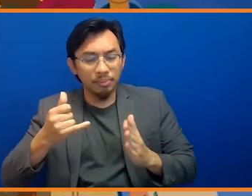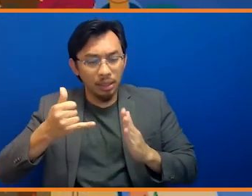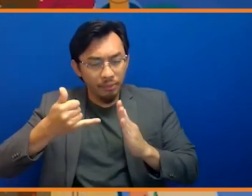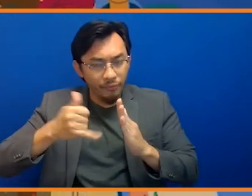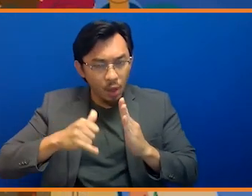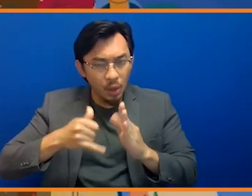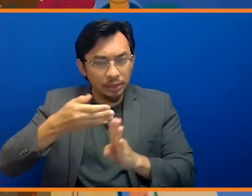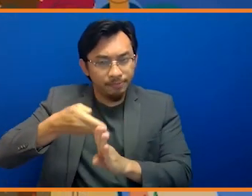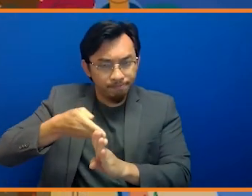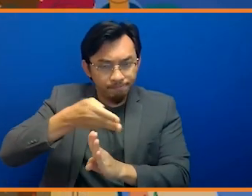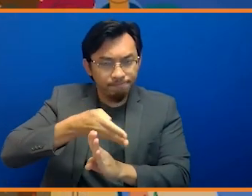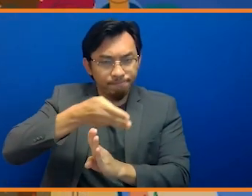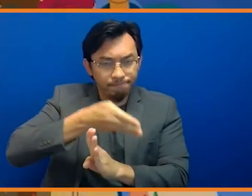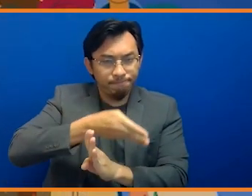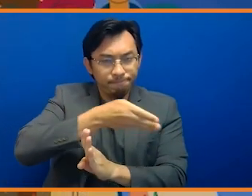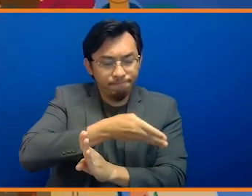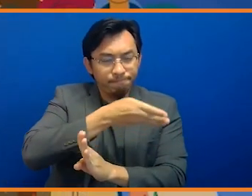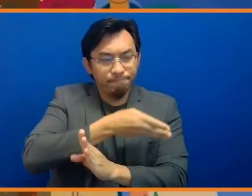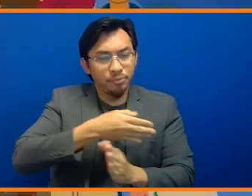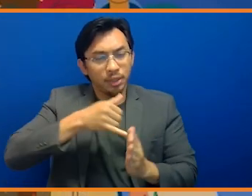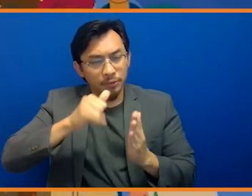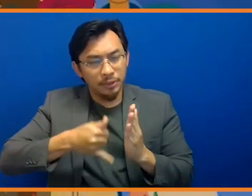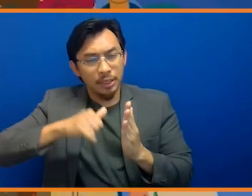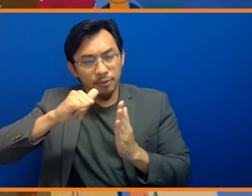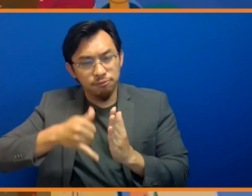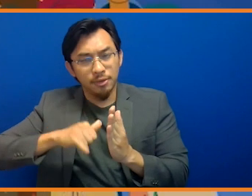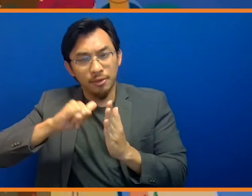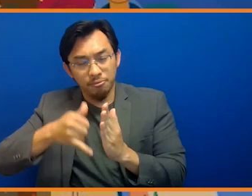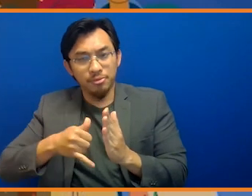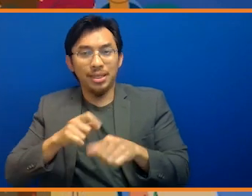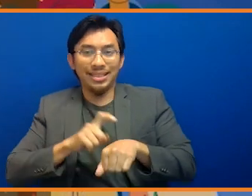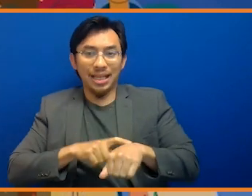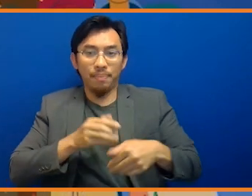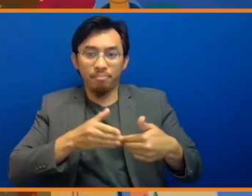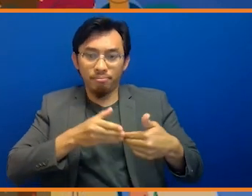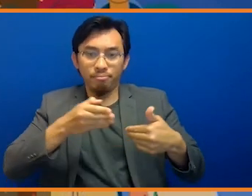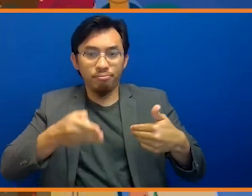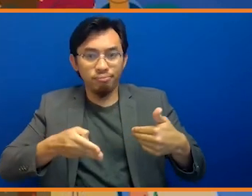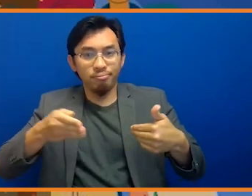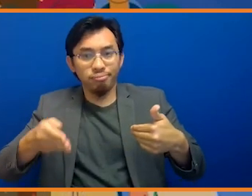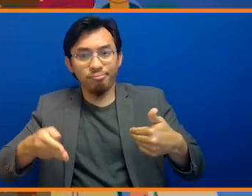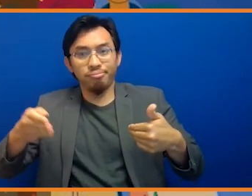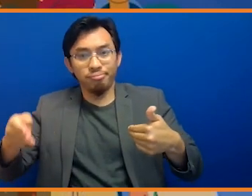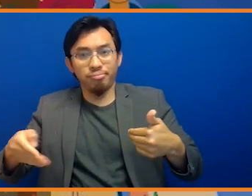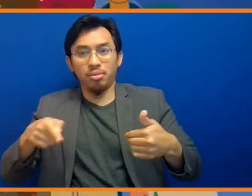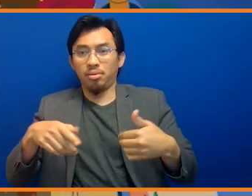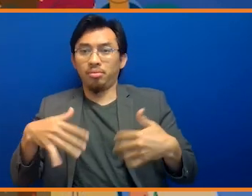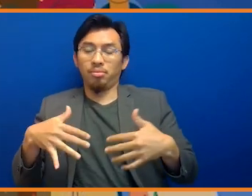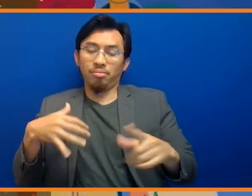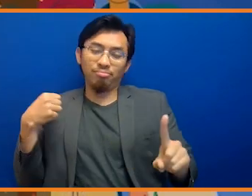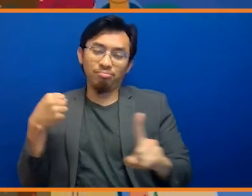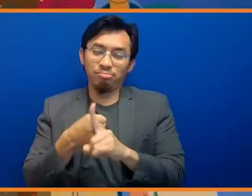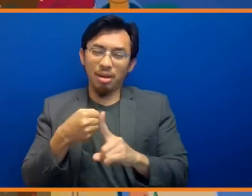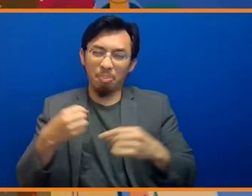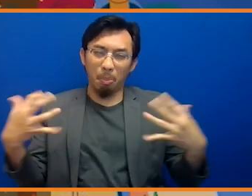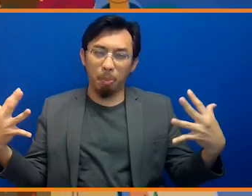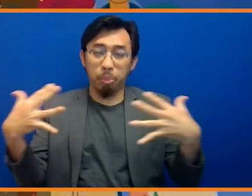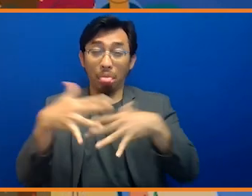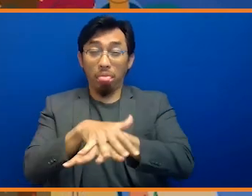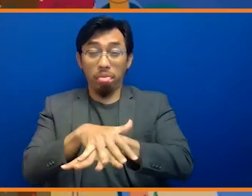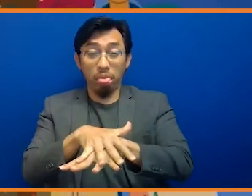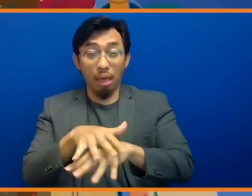previous step and so on. We can see from the progression through the timeline, and this devastating impact